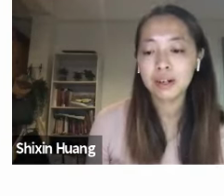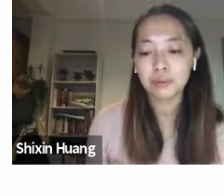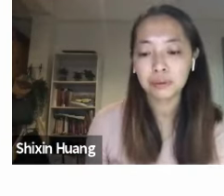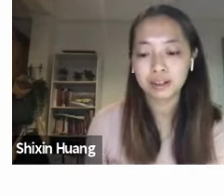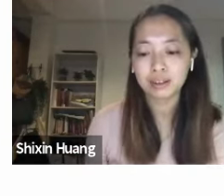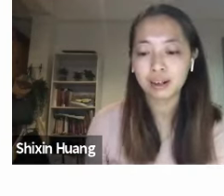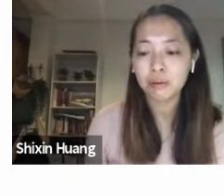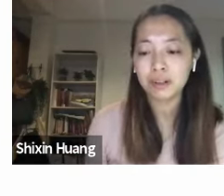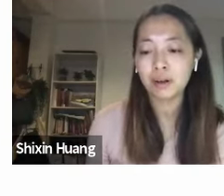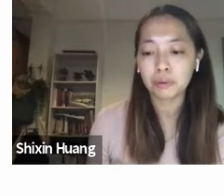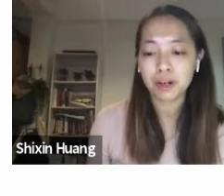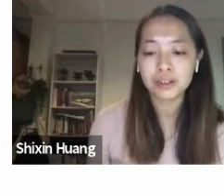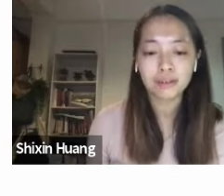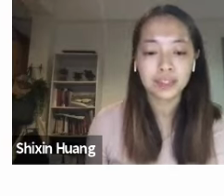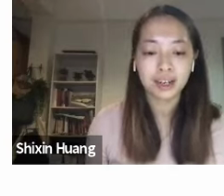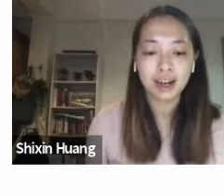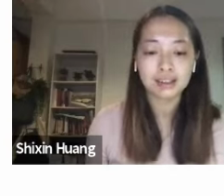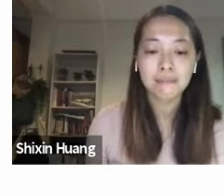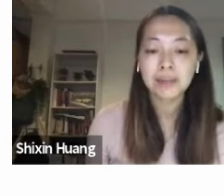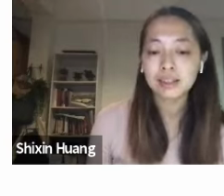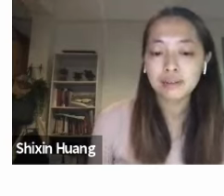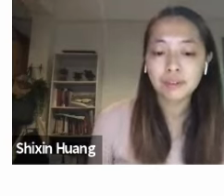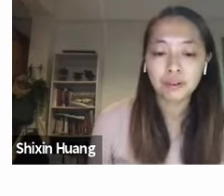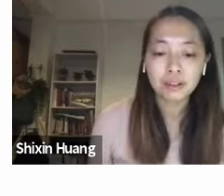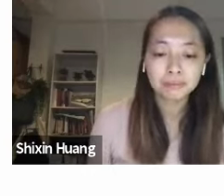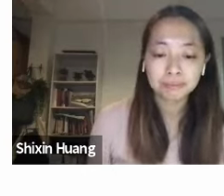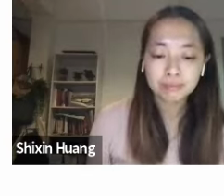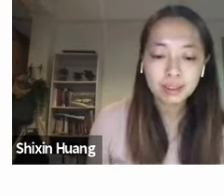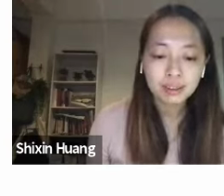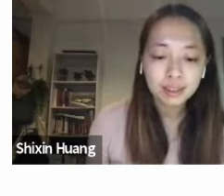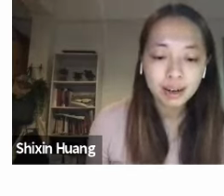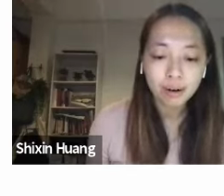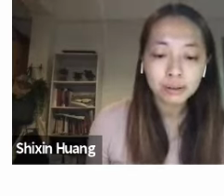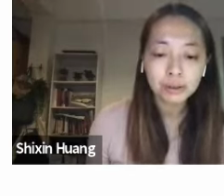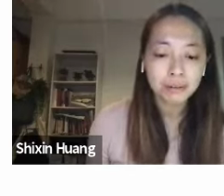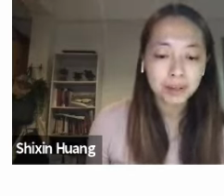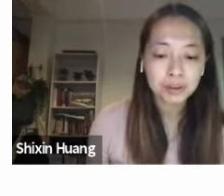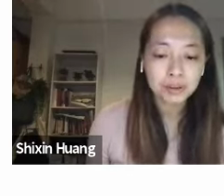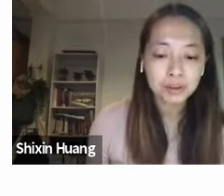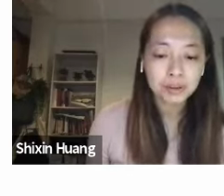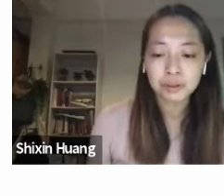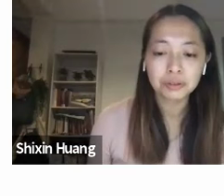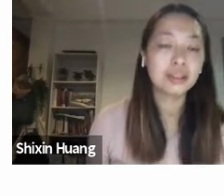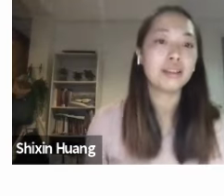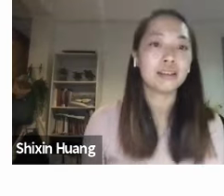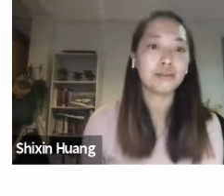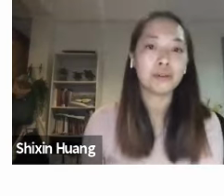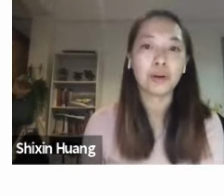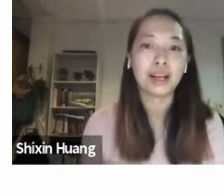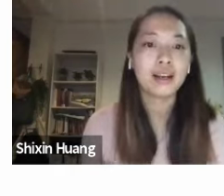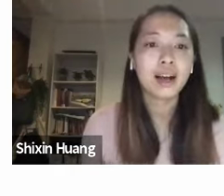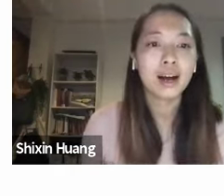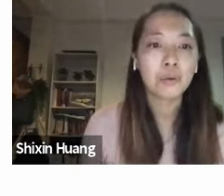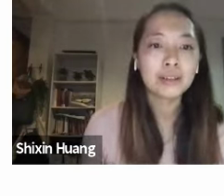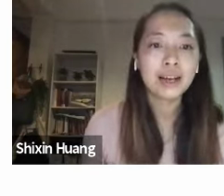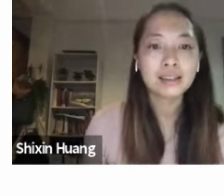and lowering the overall grades of the class. Therefore, they also abuse disabled students in different